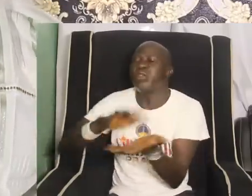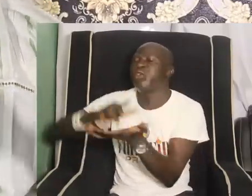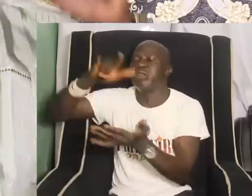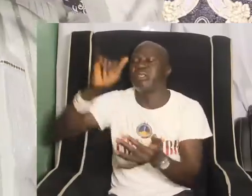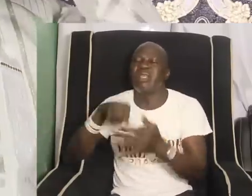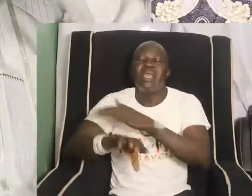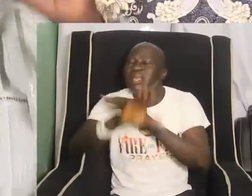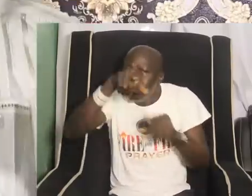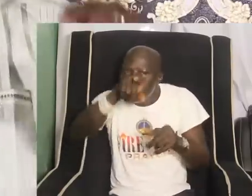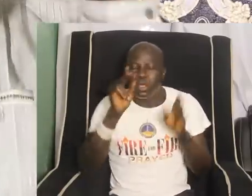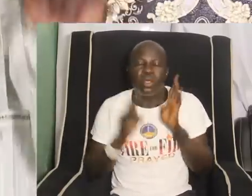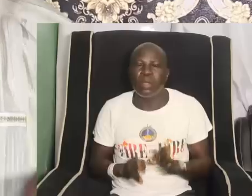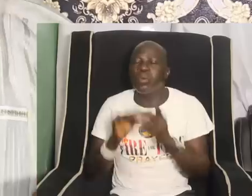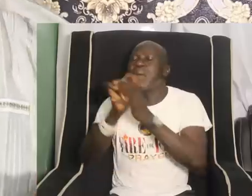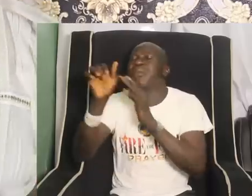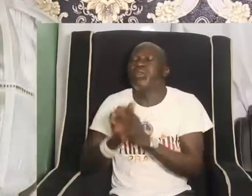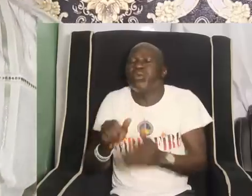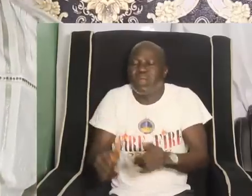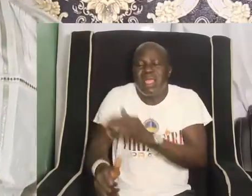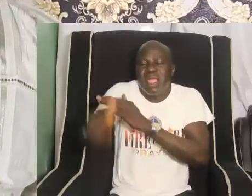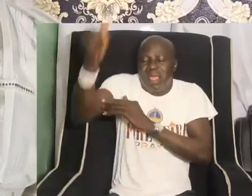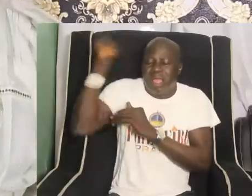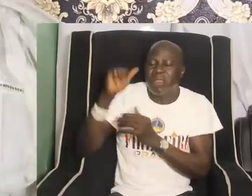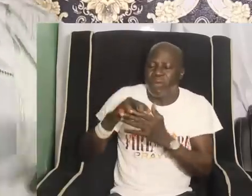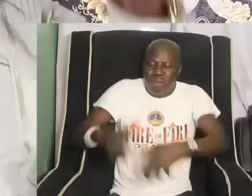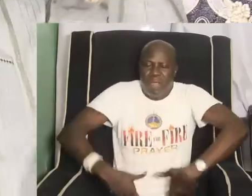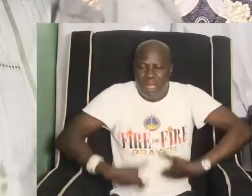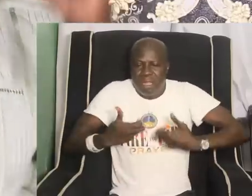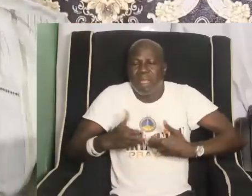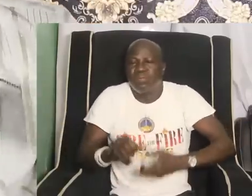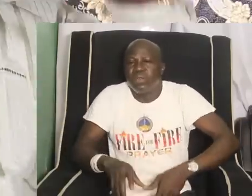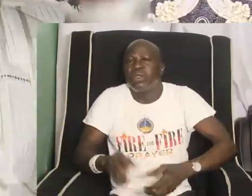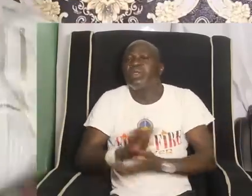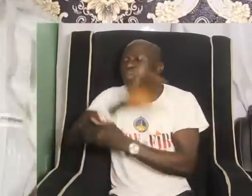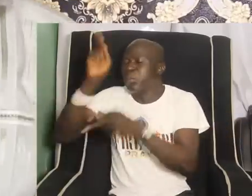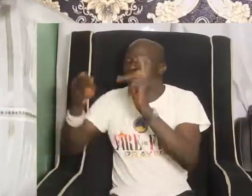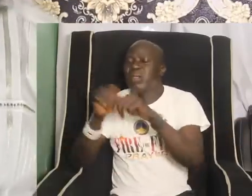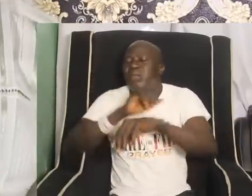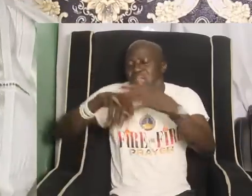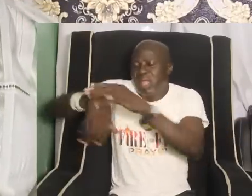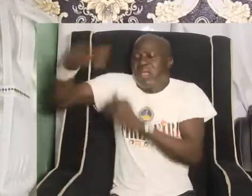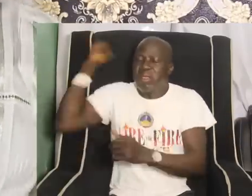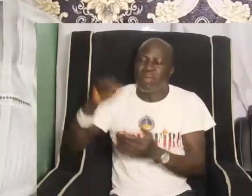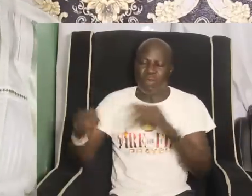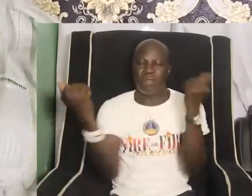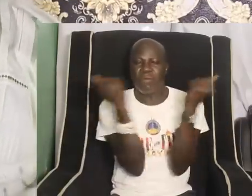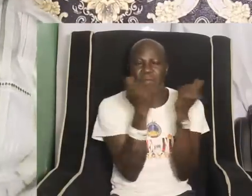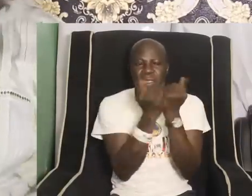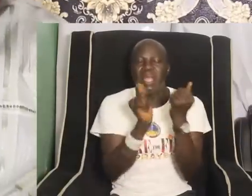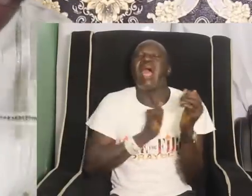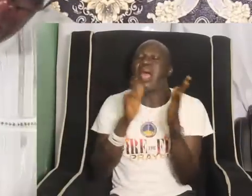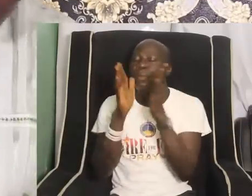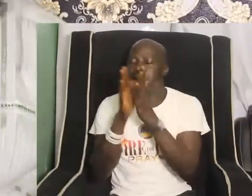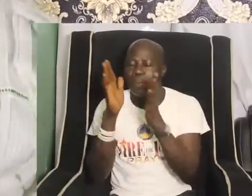for prayer glory. Èèyàn máa ń sá fún ìbínú ni. One will flee away from anger. Èèyàn máa ń sá fún ìjà ni. You will flee away from fight. Èmi